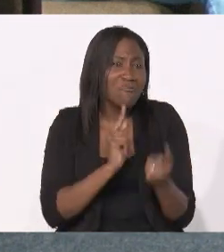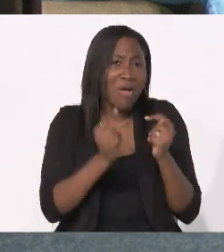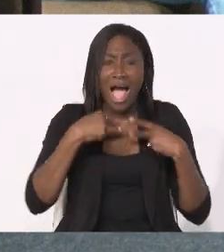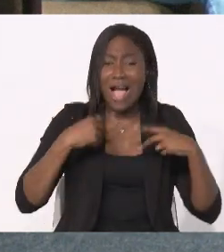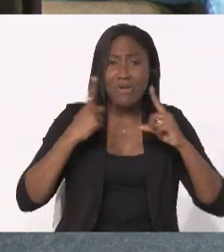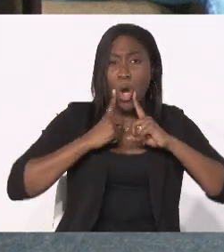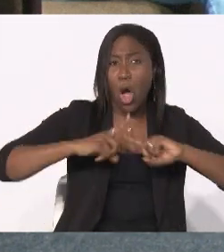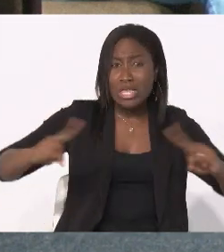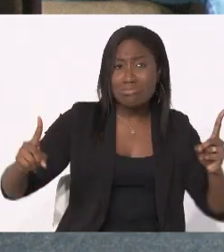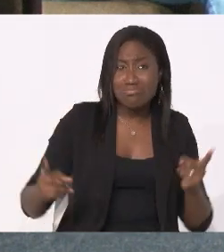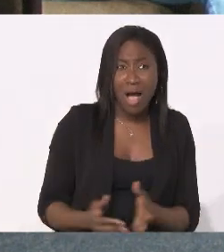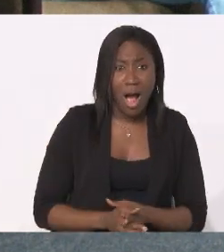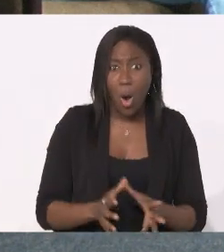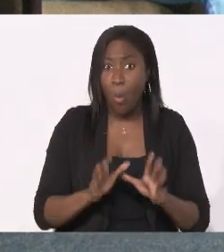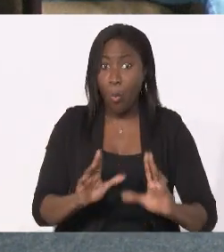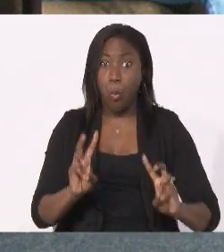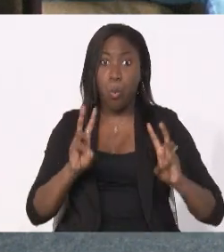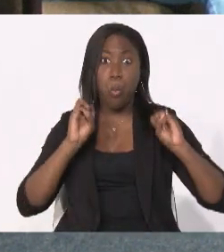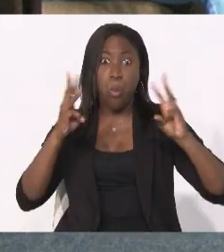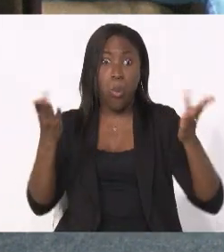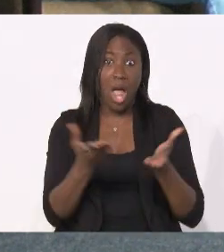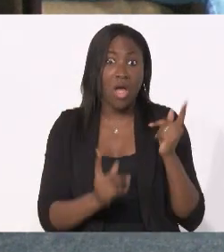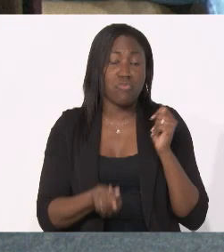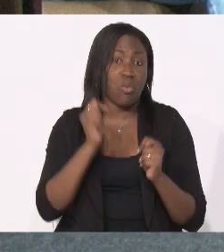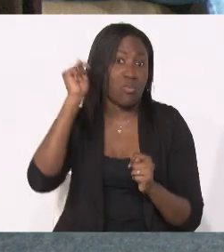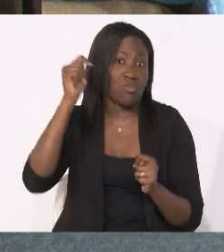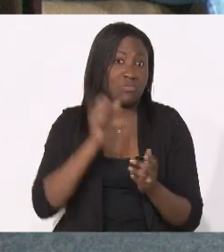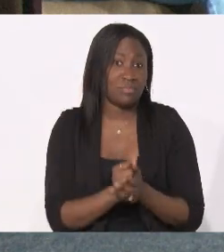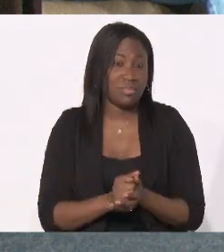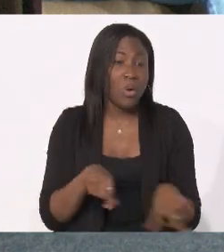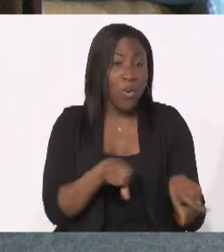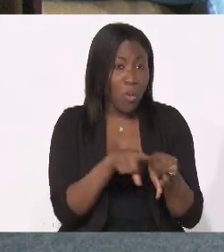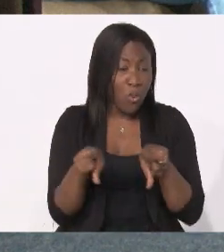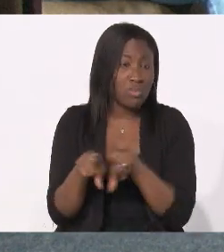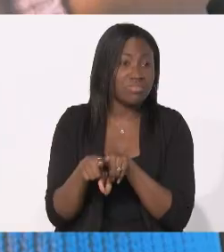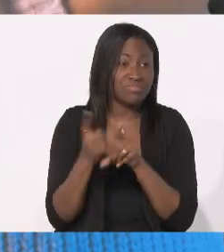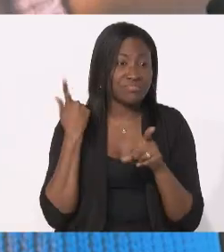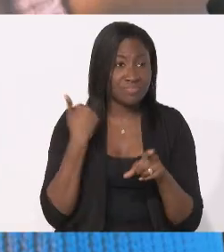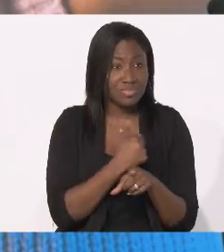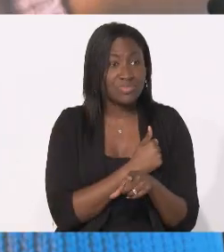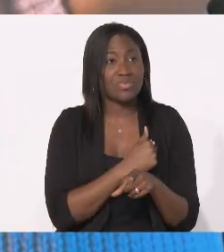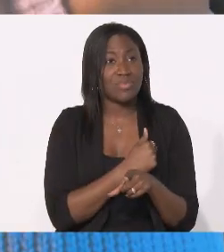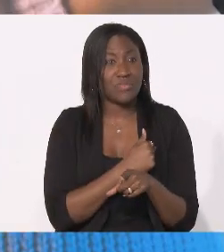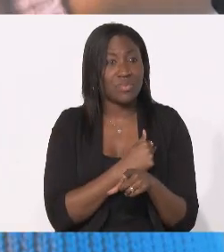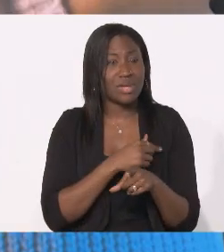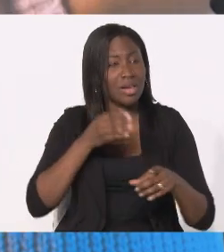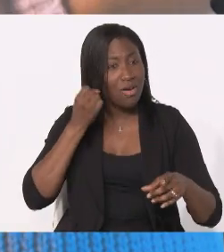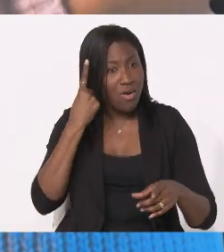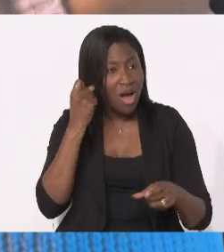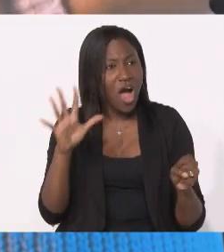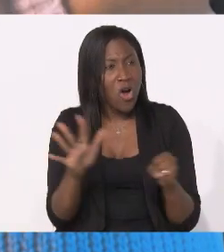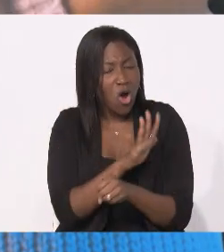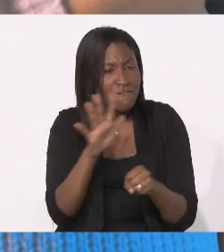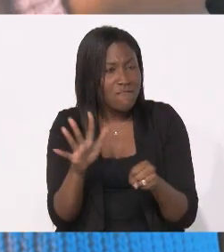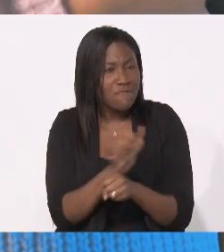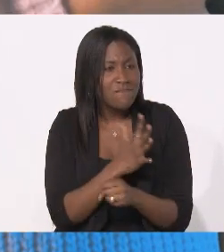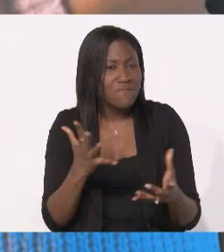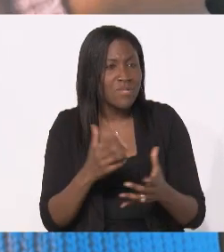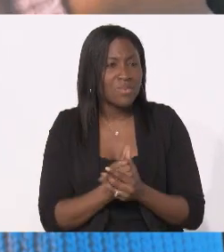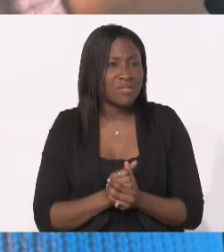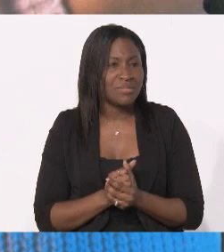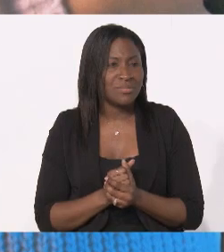benefited from those types of relationships. Well, the few kind of getting few now, eh? The few and